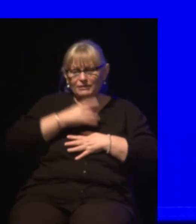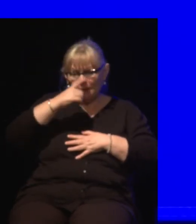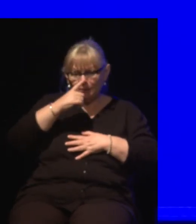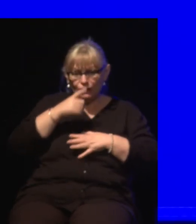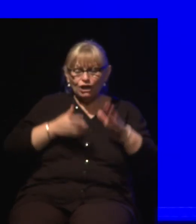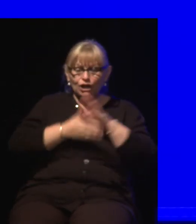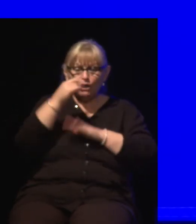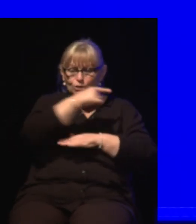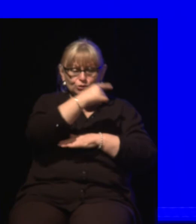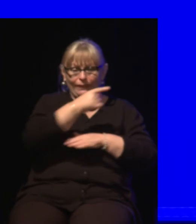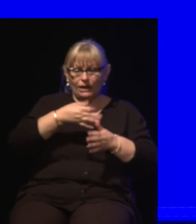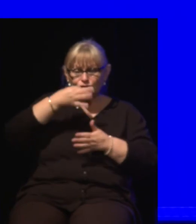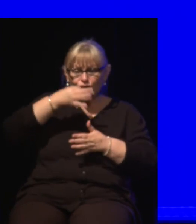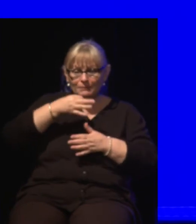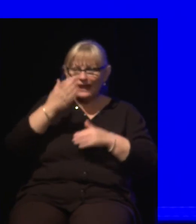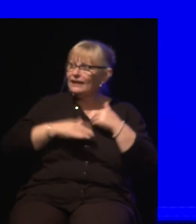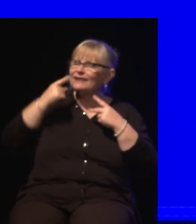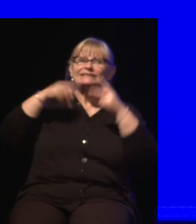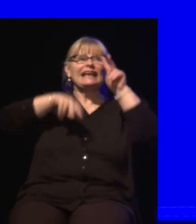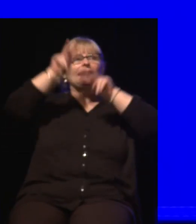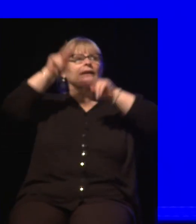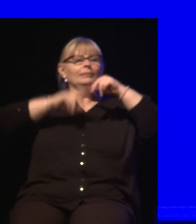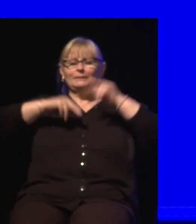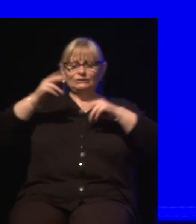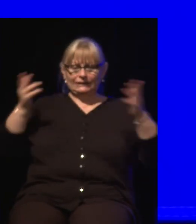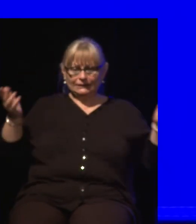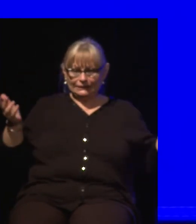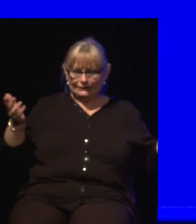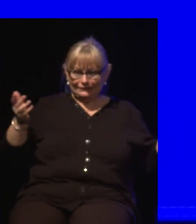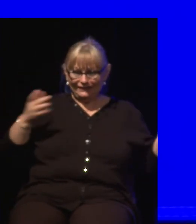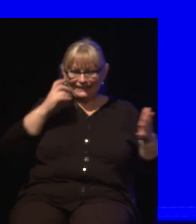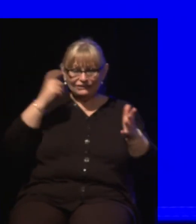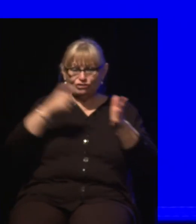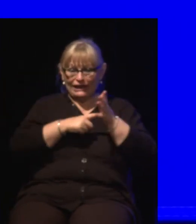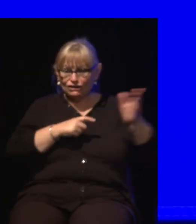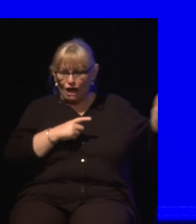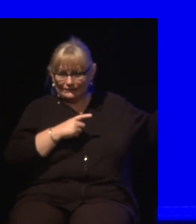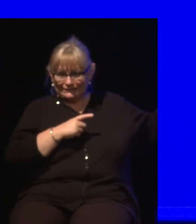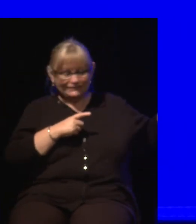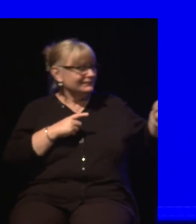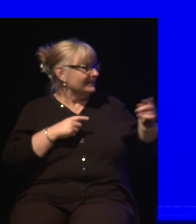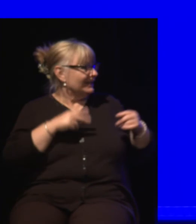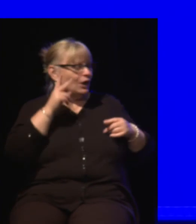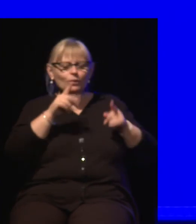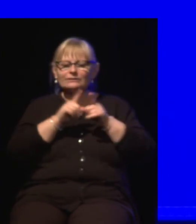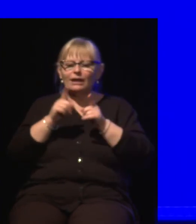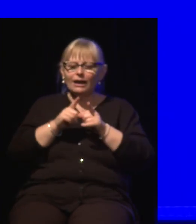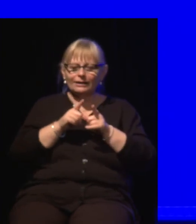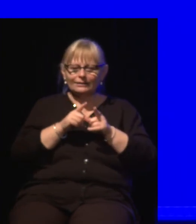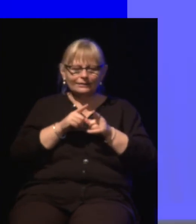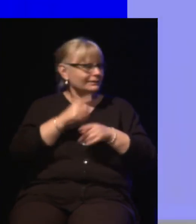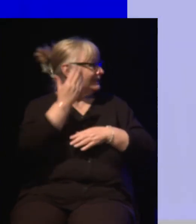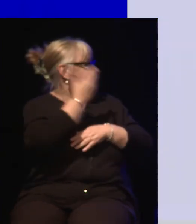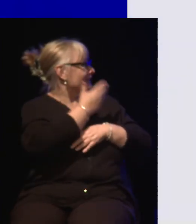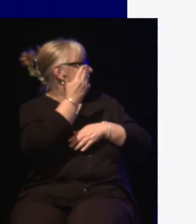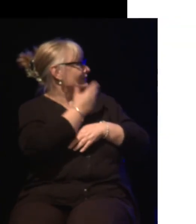go to the cupping room for breakfast and they've never noticed the building it's in. They didn't even recognize this photo. It looks a lot like a sculpture to me,